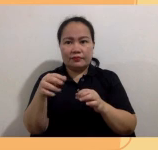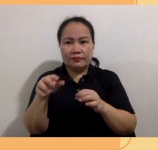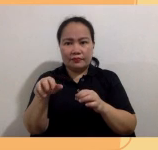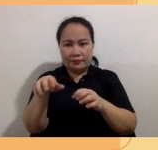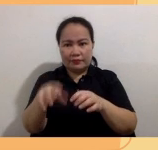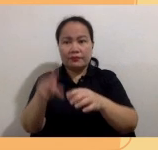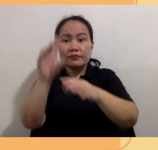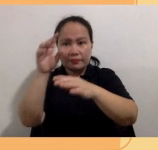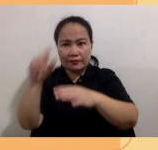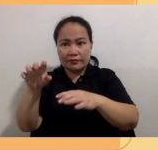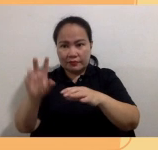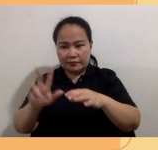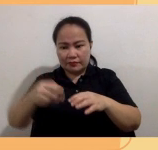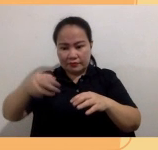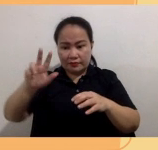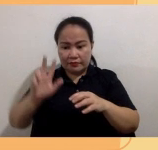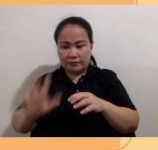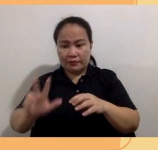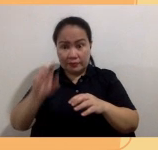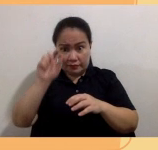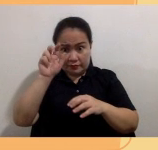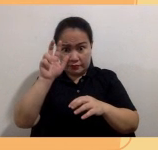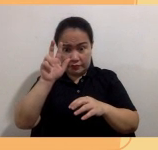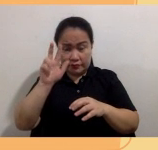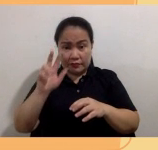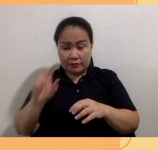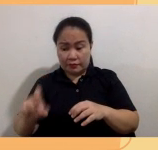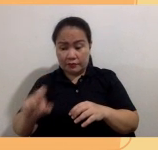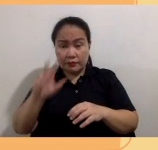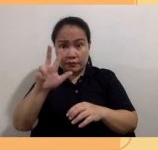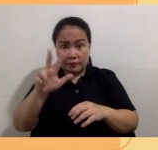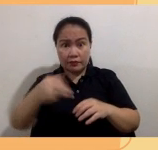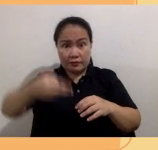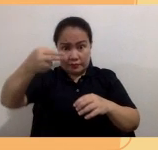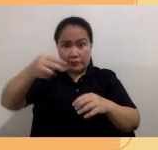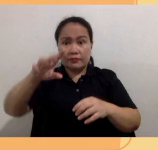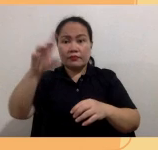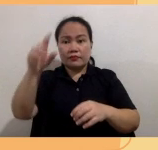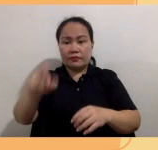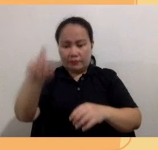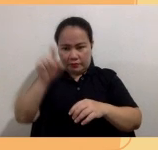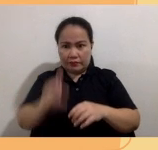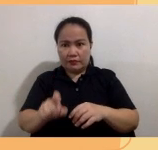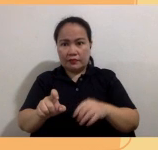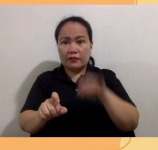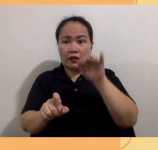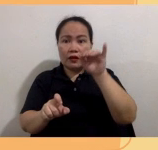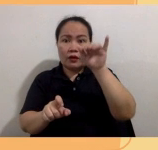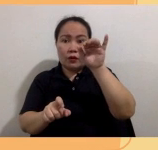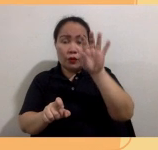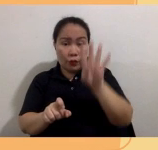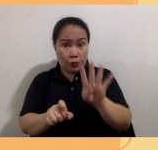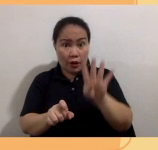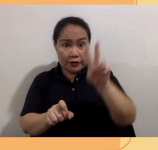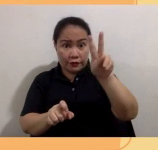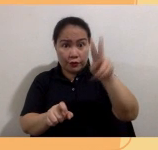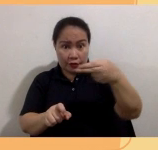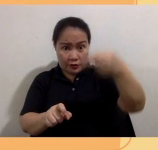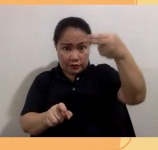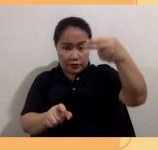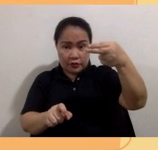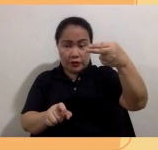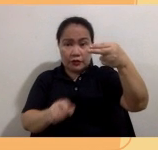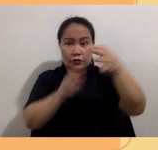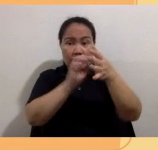dito, mas taas si 3, dito mo ilalagay yung x. And then dito, since mas mataas si 4, so you will place y squared doon